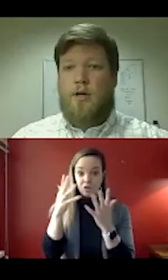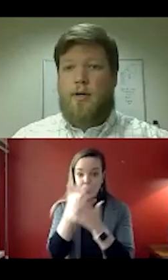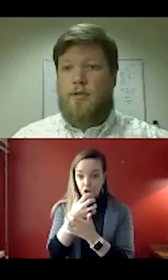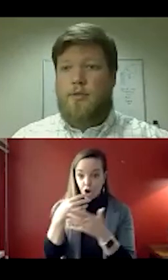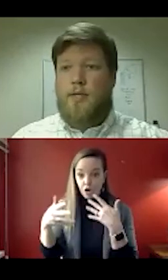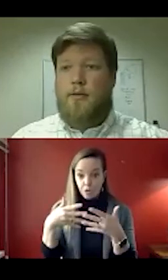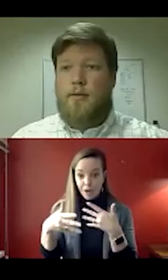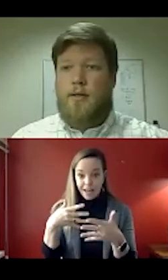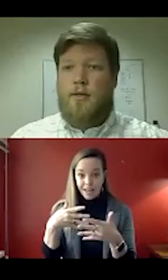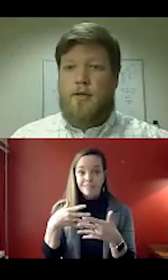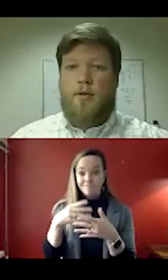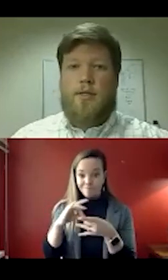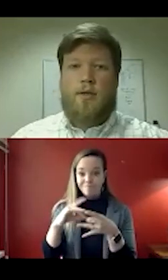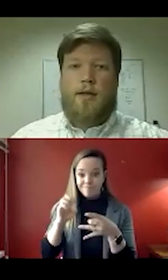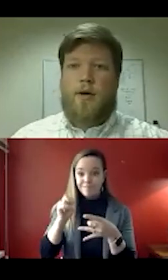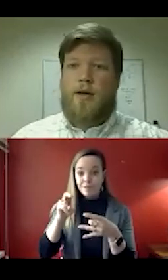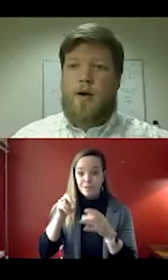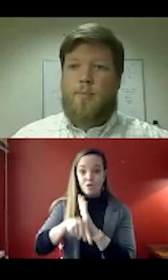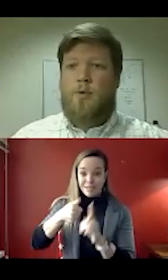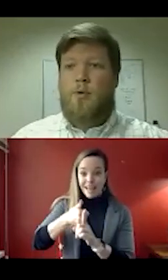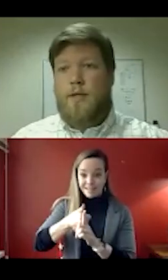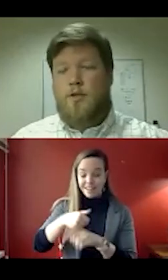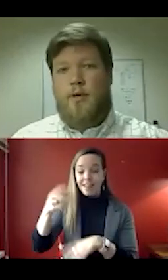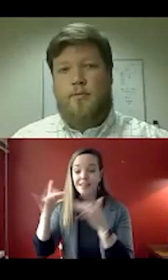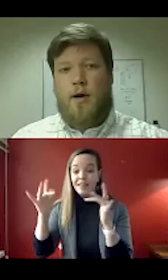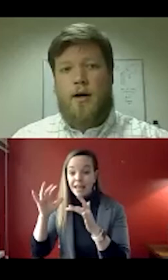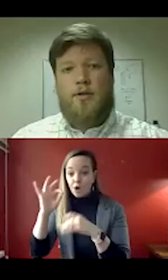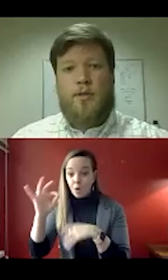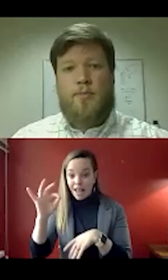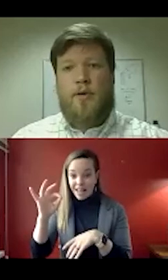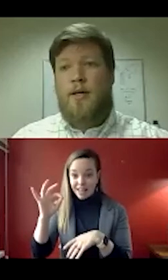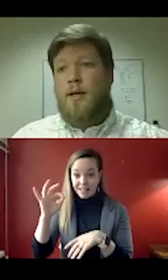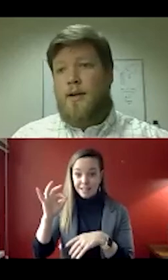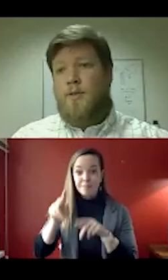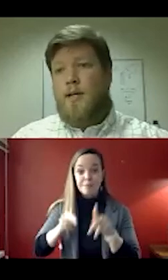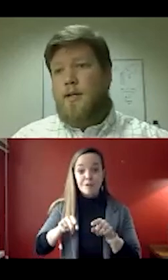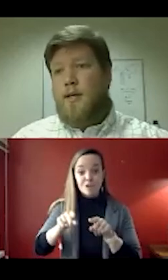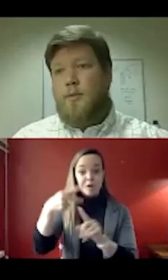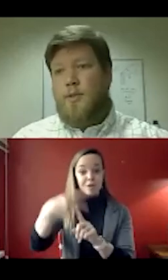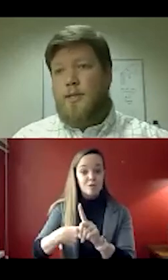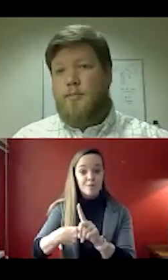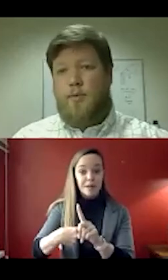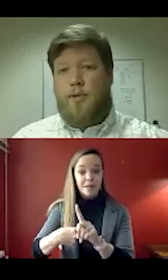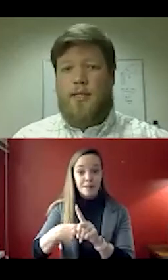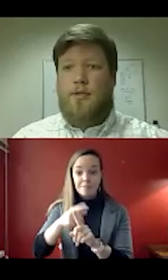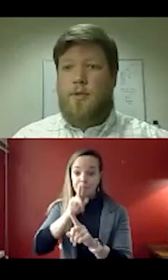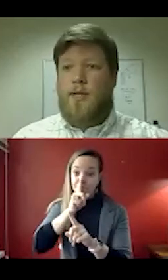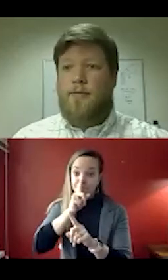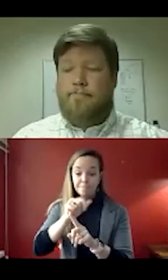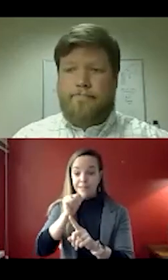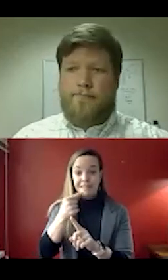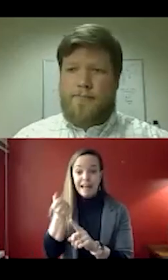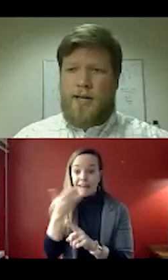that talked about suicide. The nodes that are light gray are people who over that 2-month period never said anything that was ostensibly related to